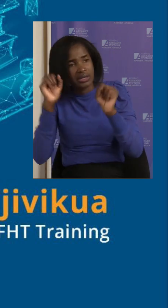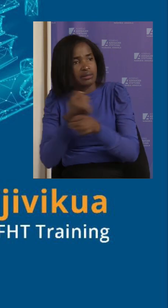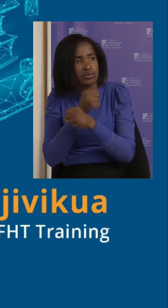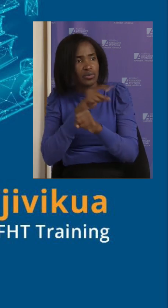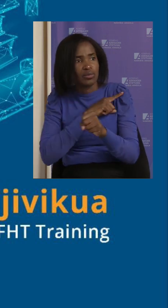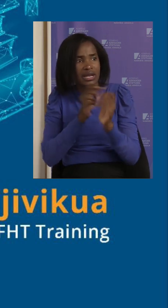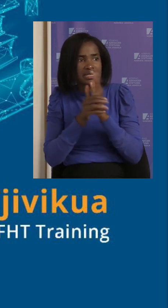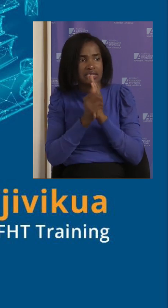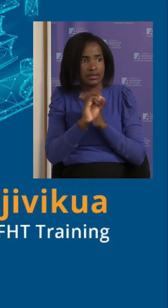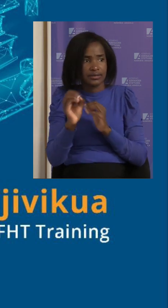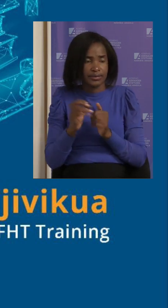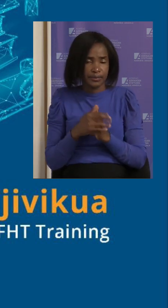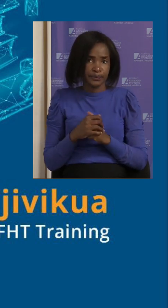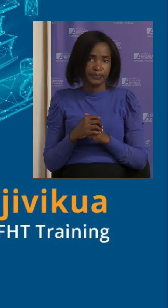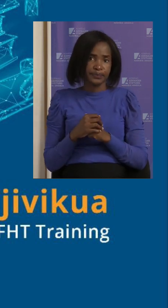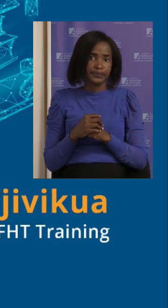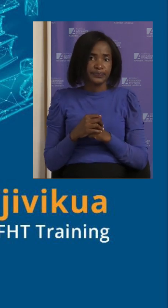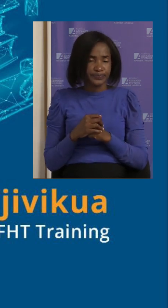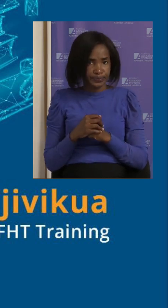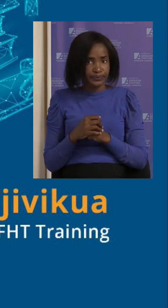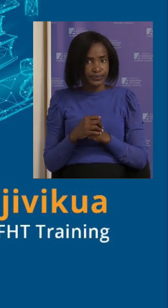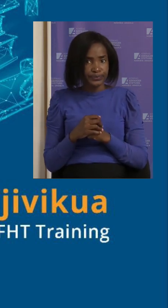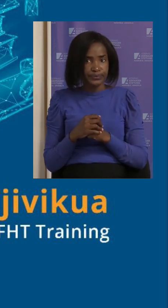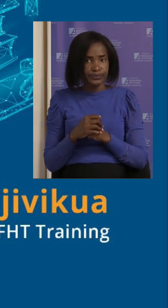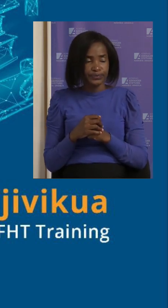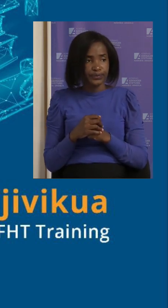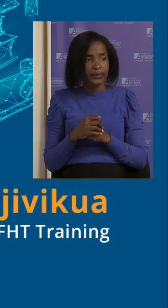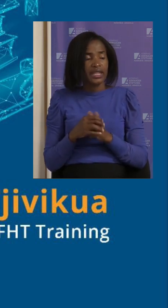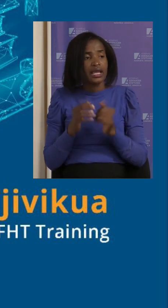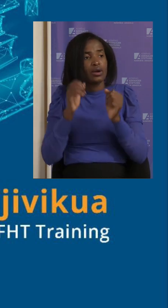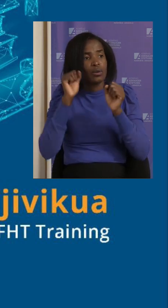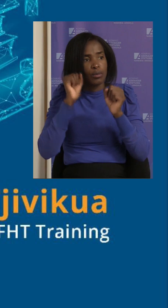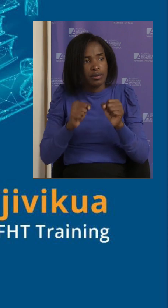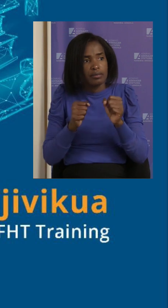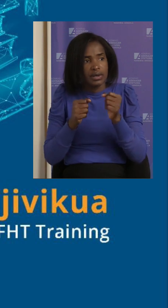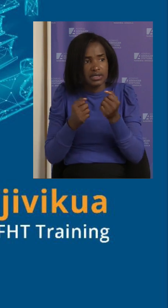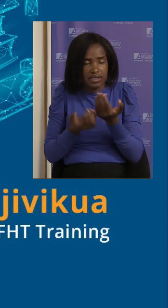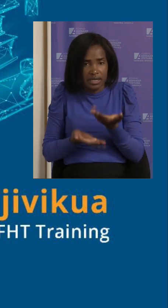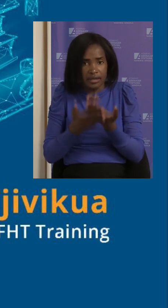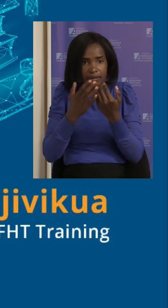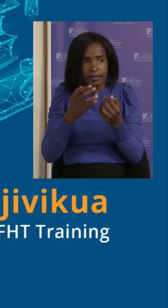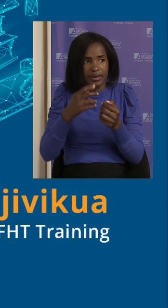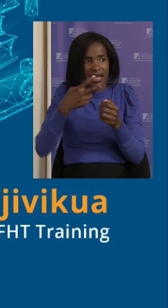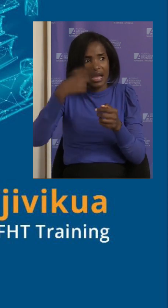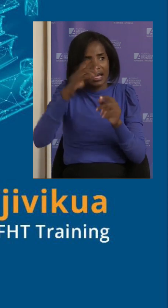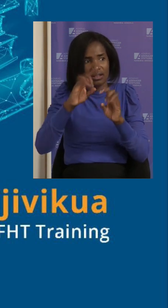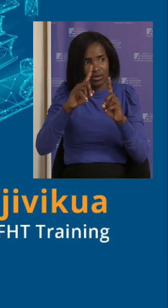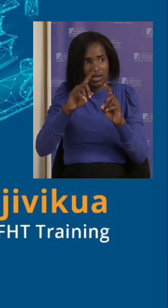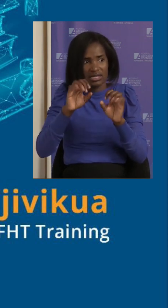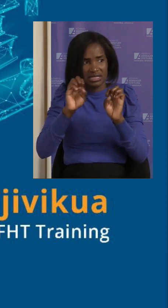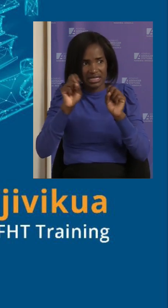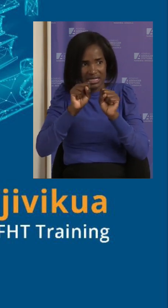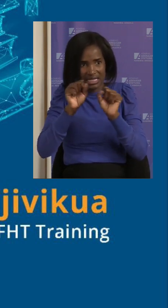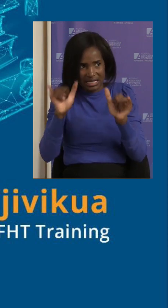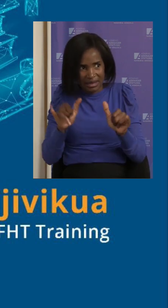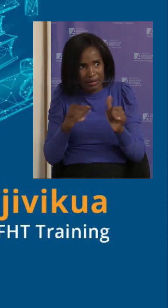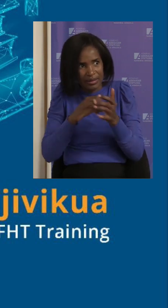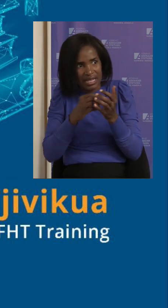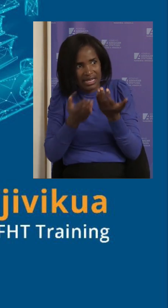of our youth in Namibia at the moment are very bleak. We must create a more robust higher education system that addresses issues of